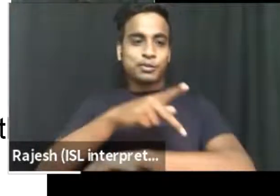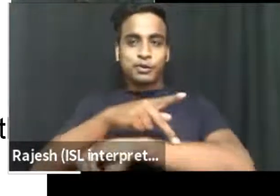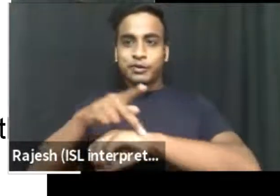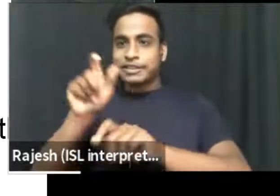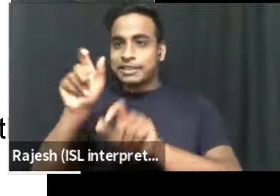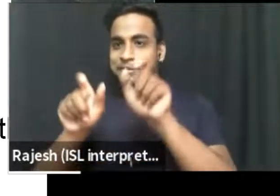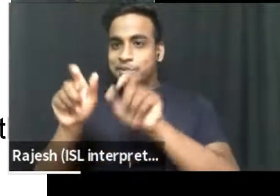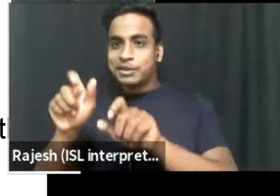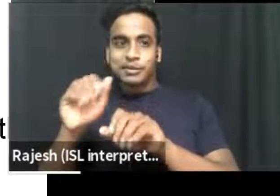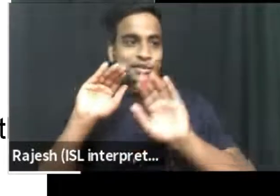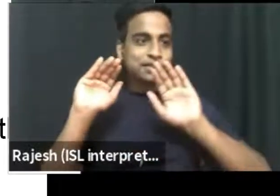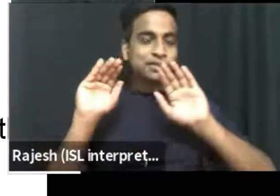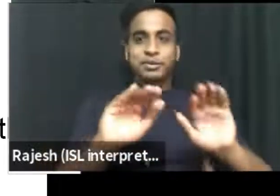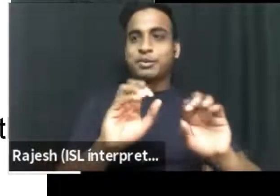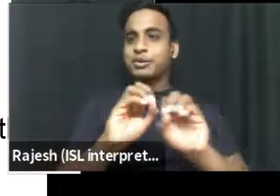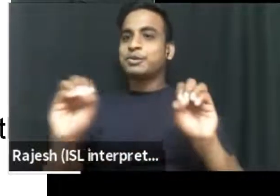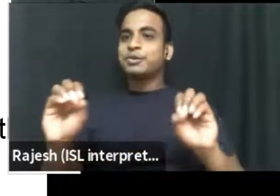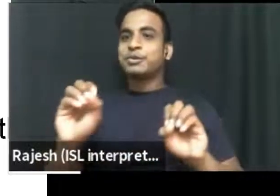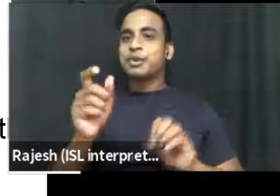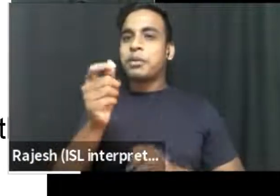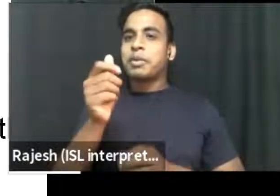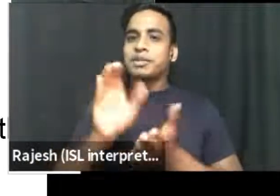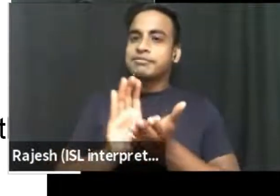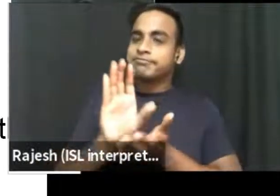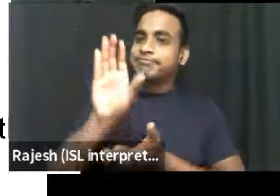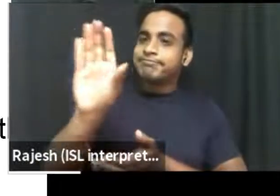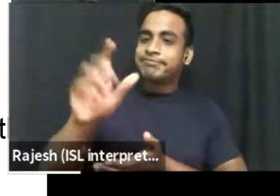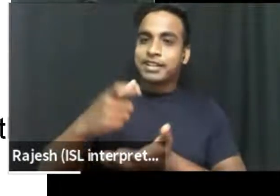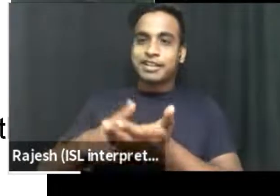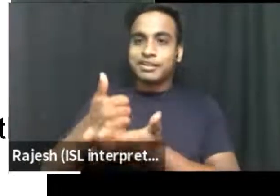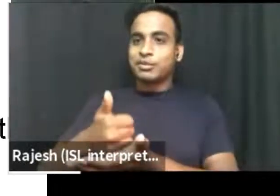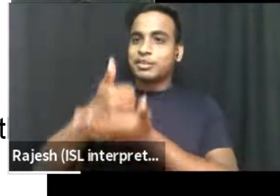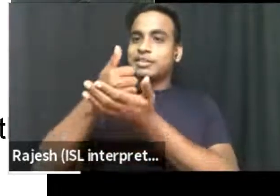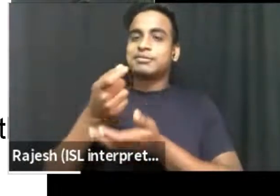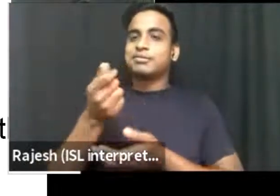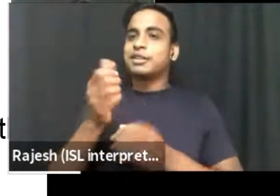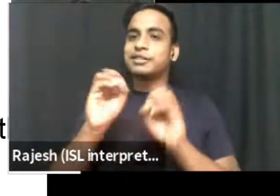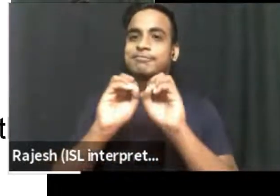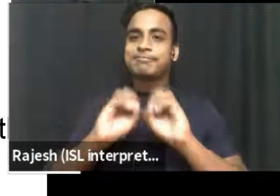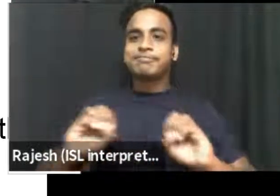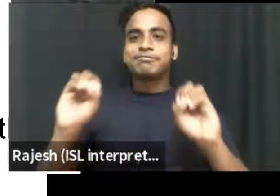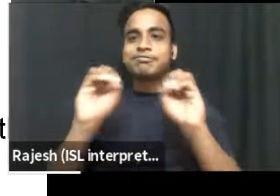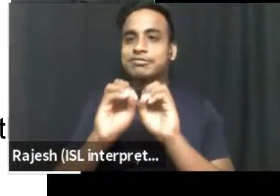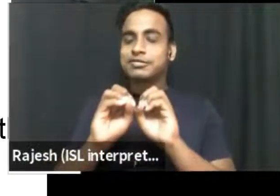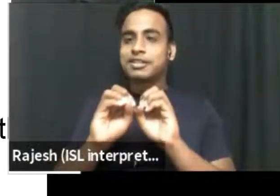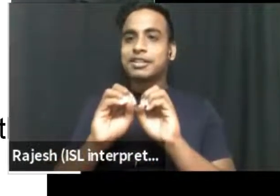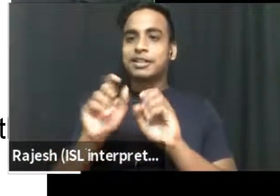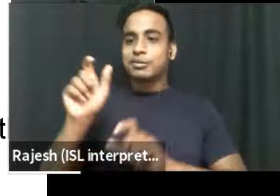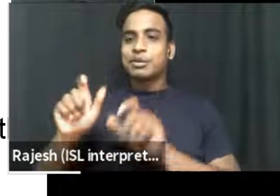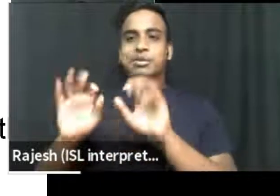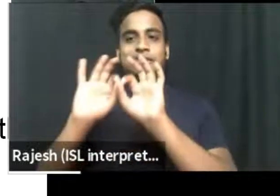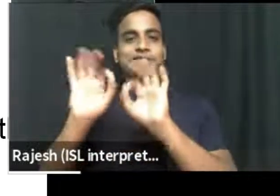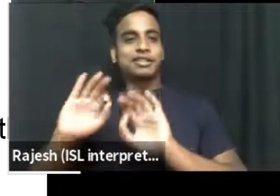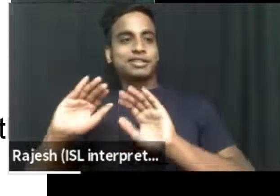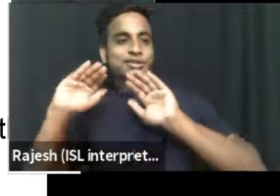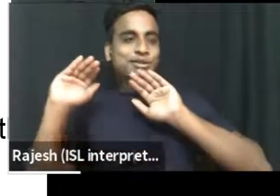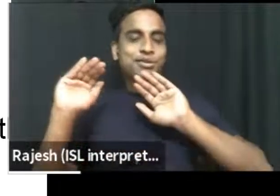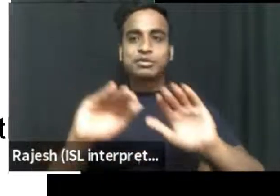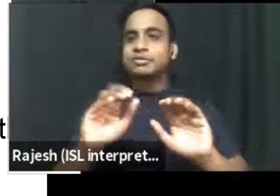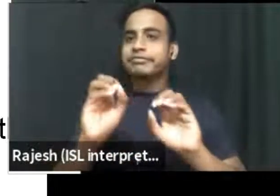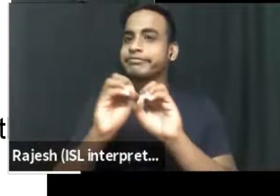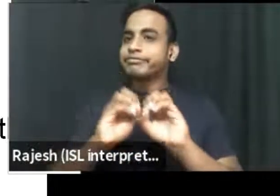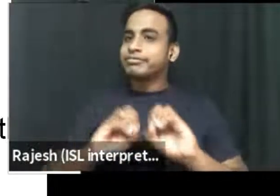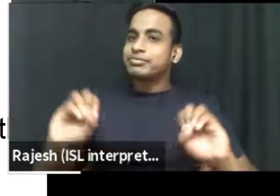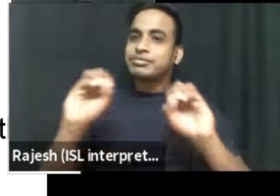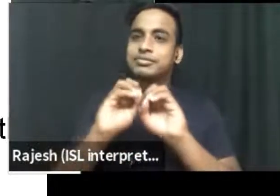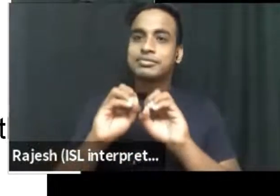required. There is less money to invest on rehabilitation. The resources and the put in for rehabilitation, in